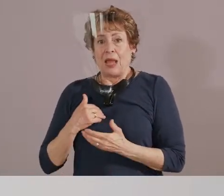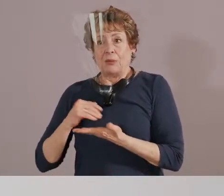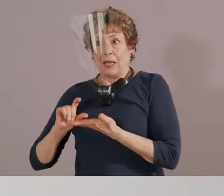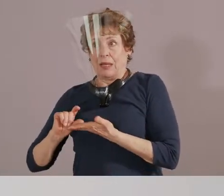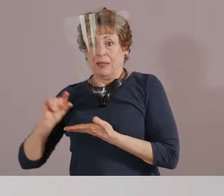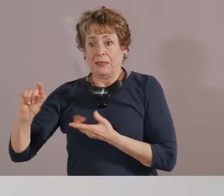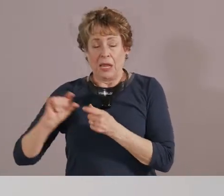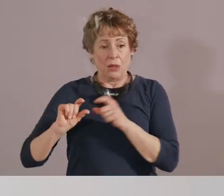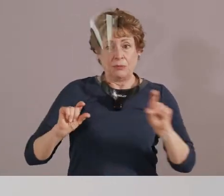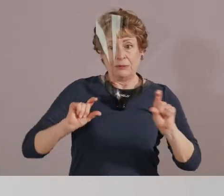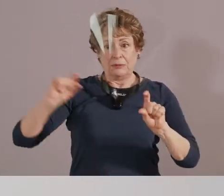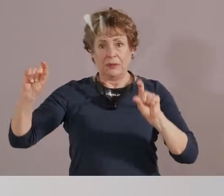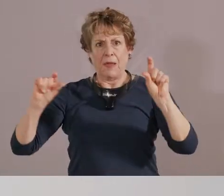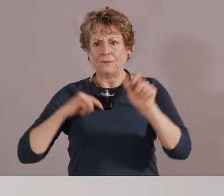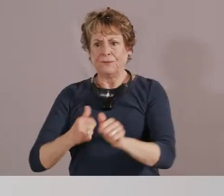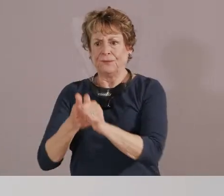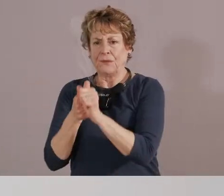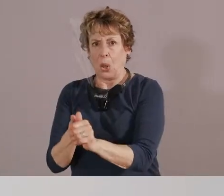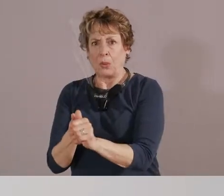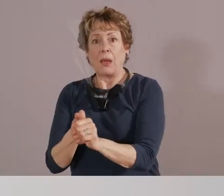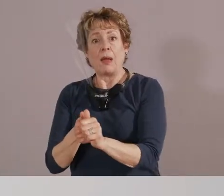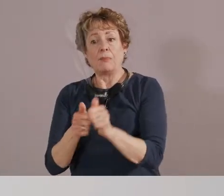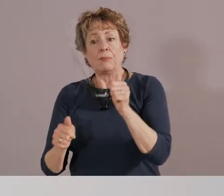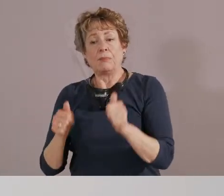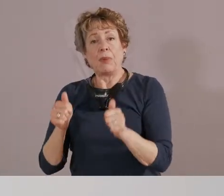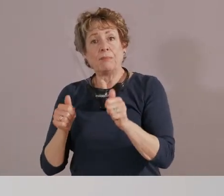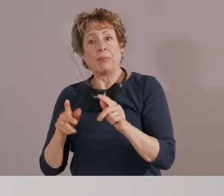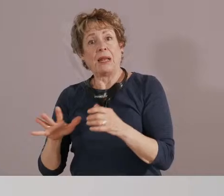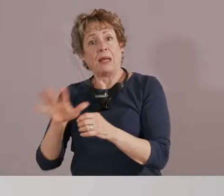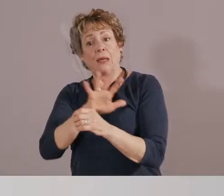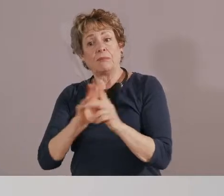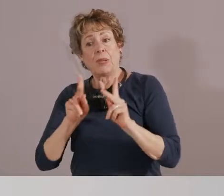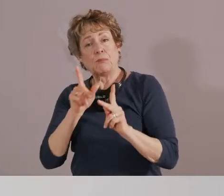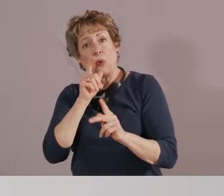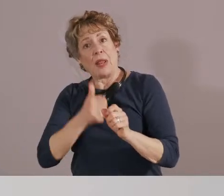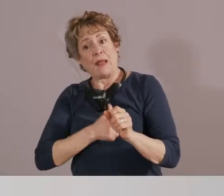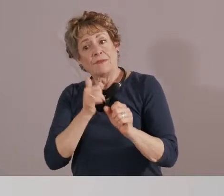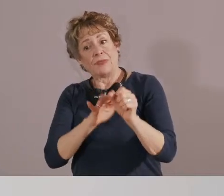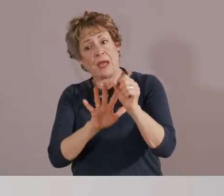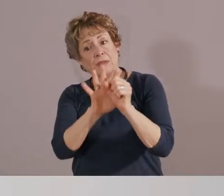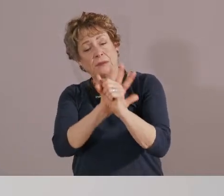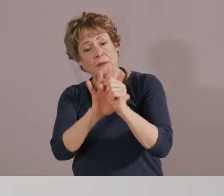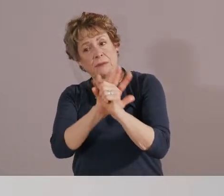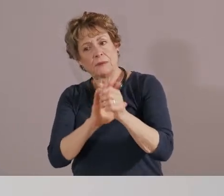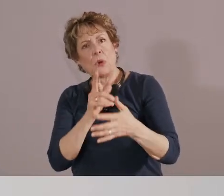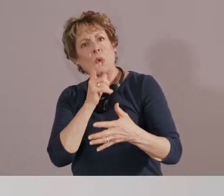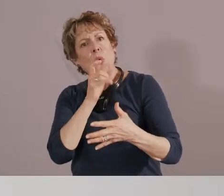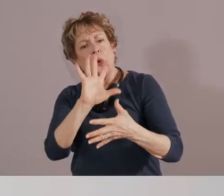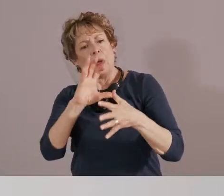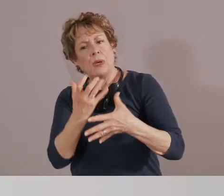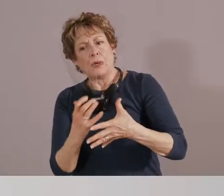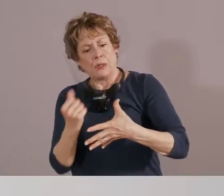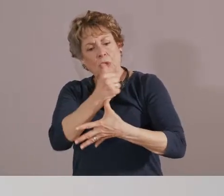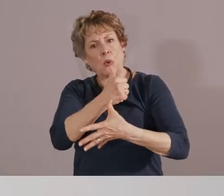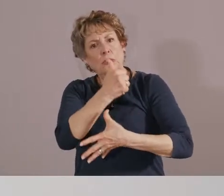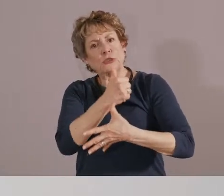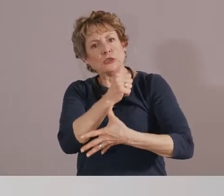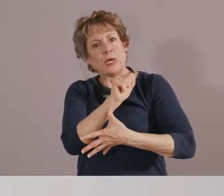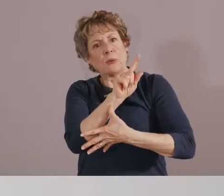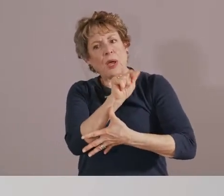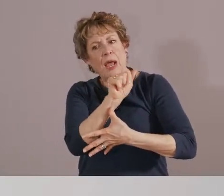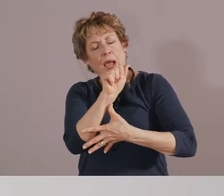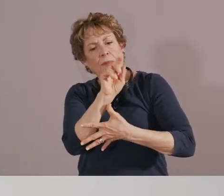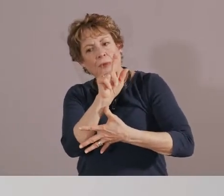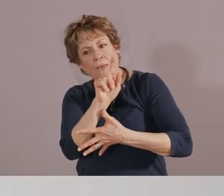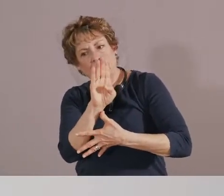in. So we are dividing that out based on what Pima County's population or what some of our more rural counties